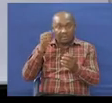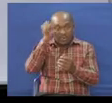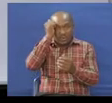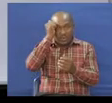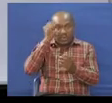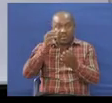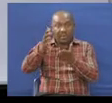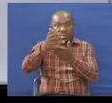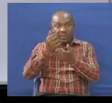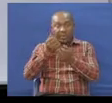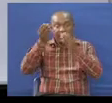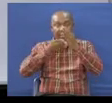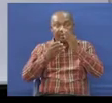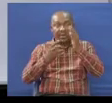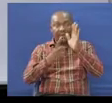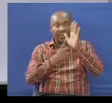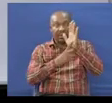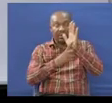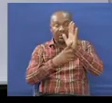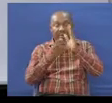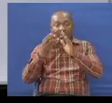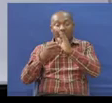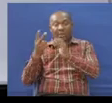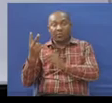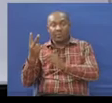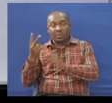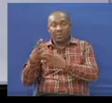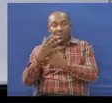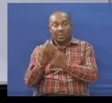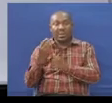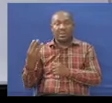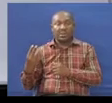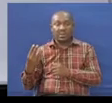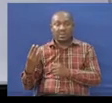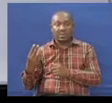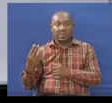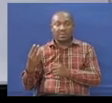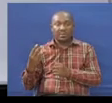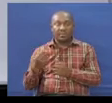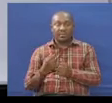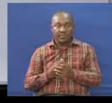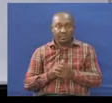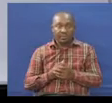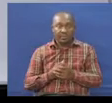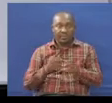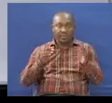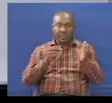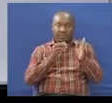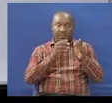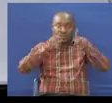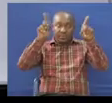same as dividing here. If you divide here by 2, this will be what? 3. So that if you take out here, it means you remain with